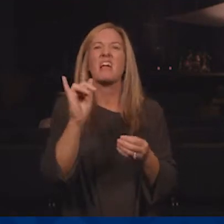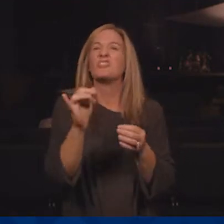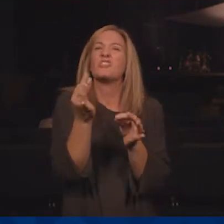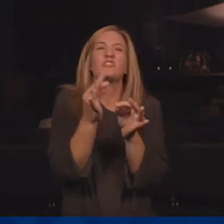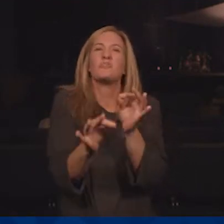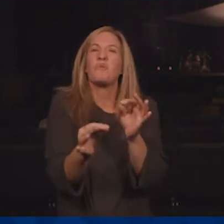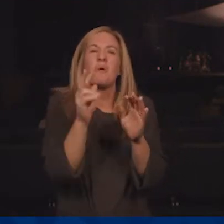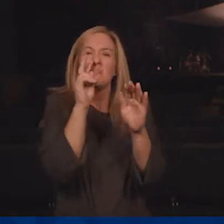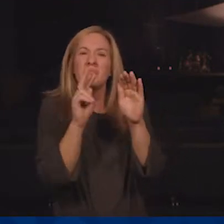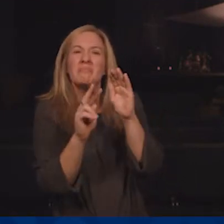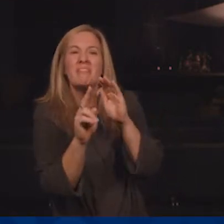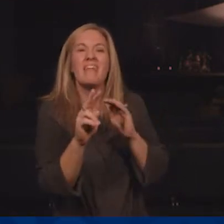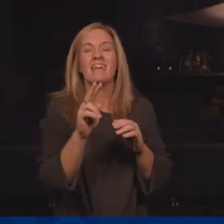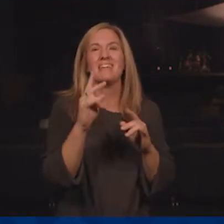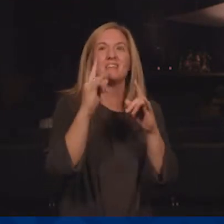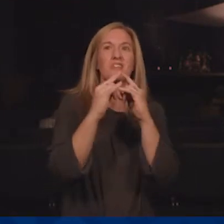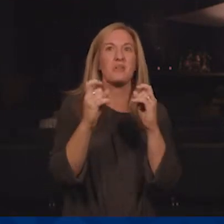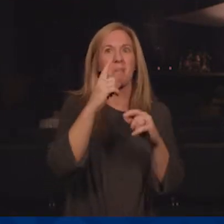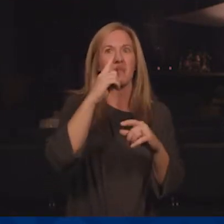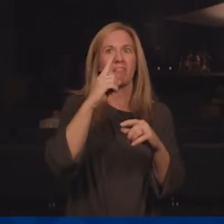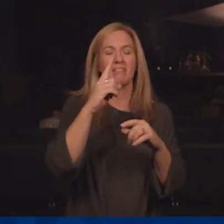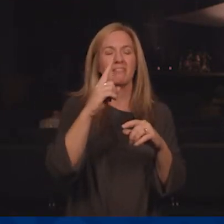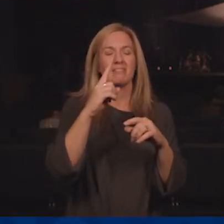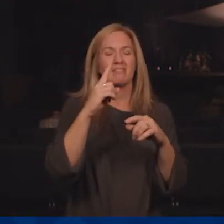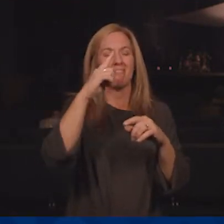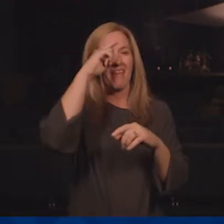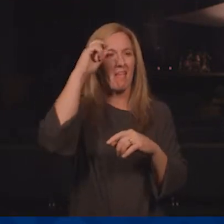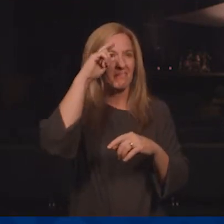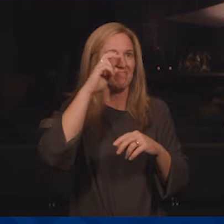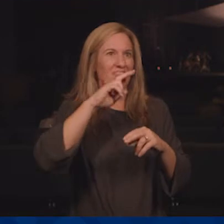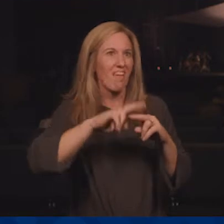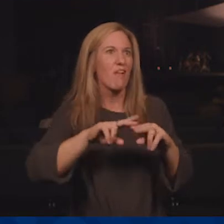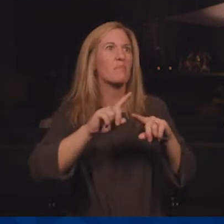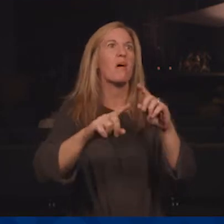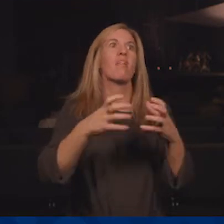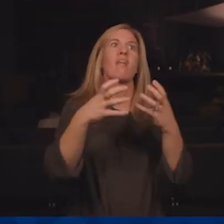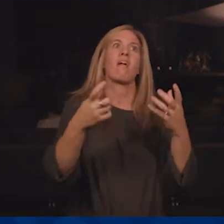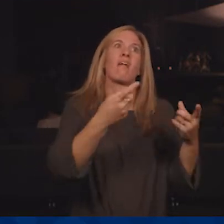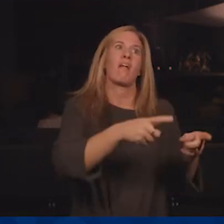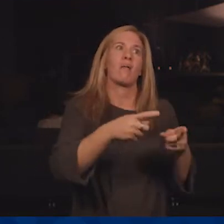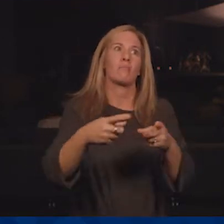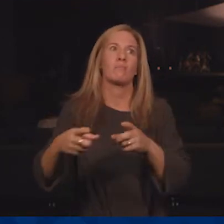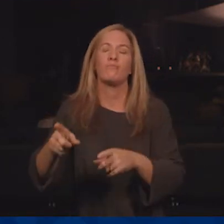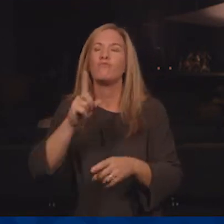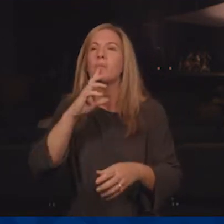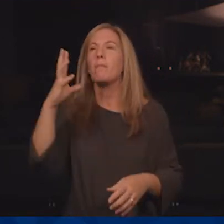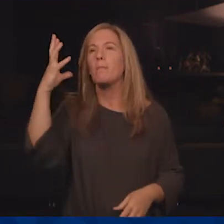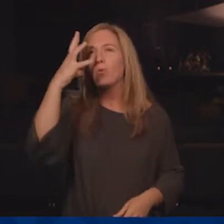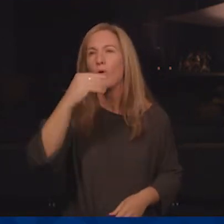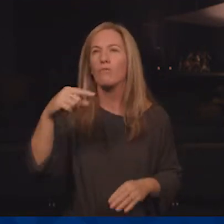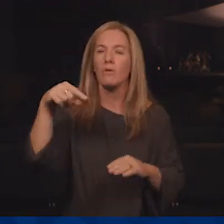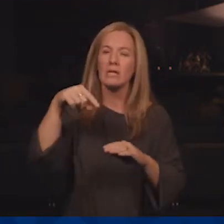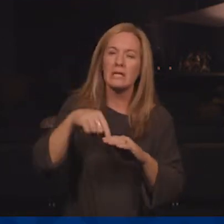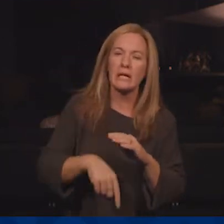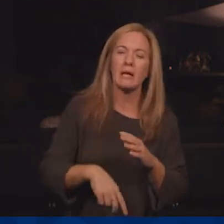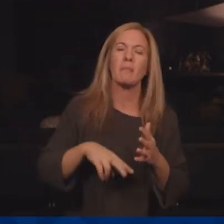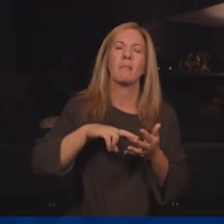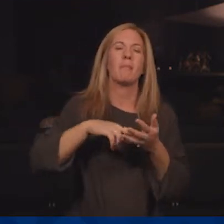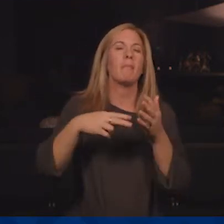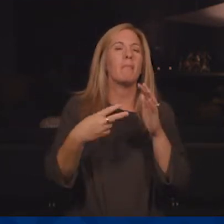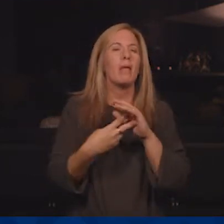how fun summer camp was, there was a lot that went on that was really beautiful, deep, meaningful work of God's